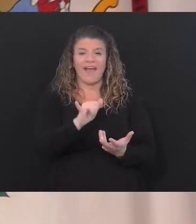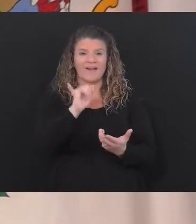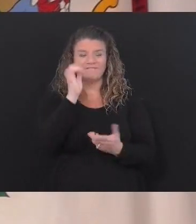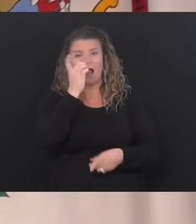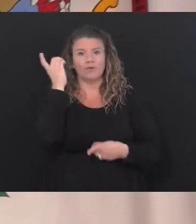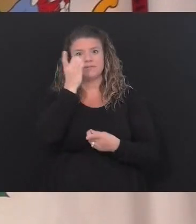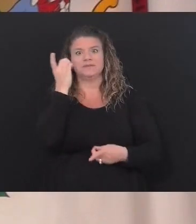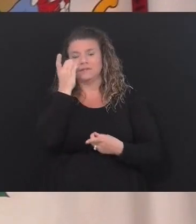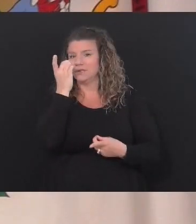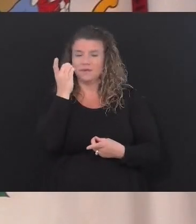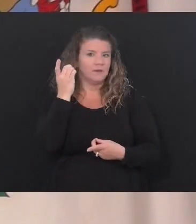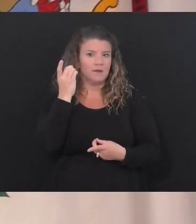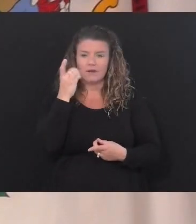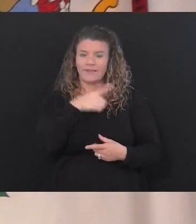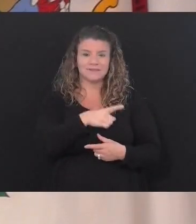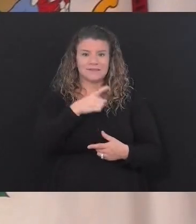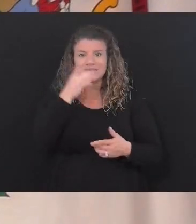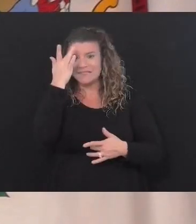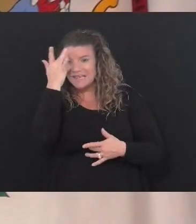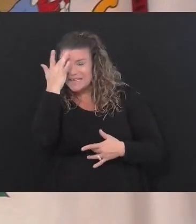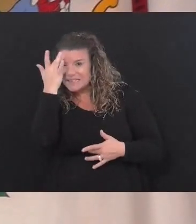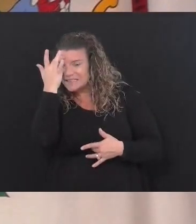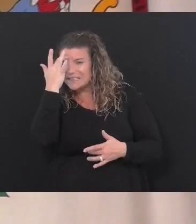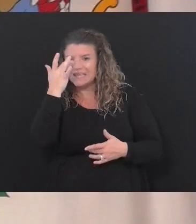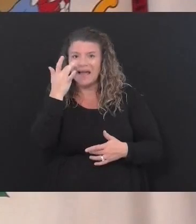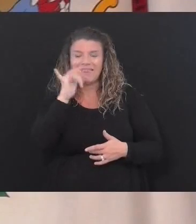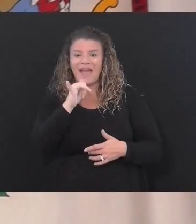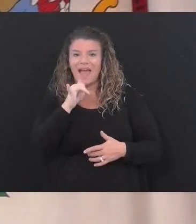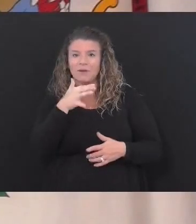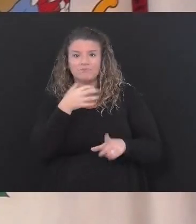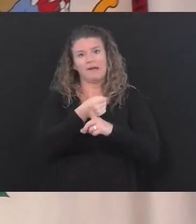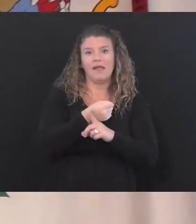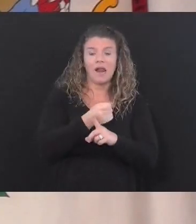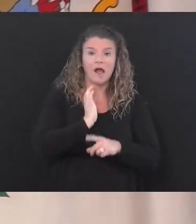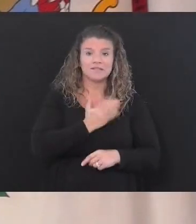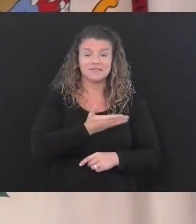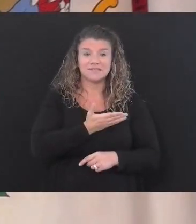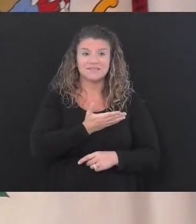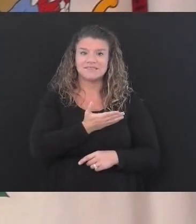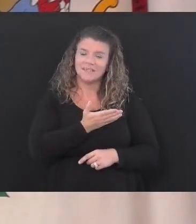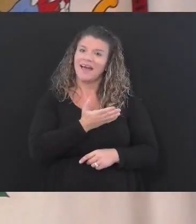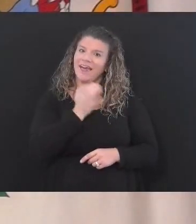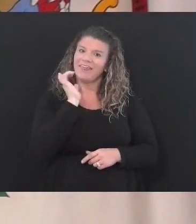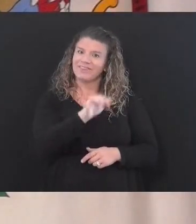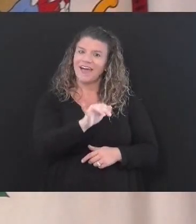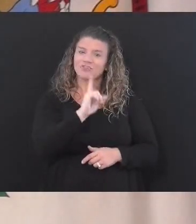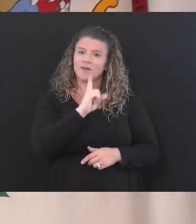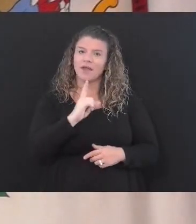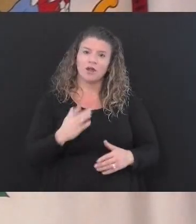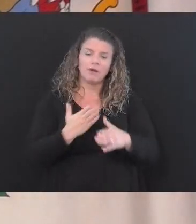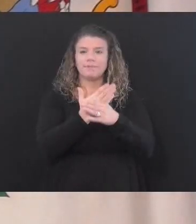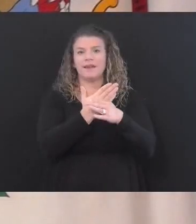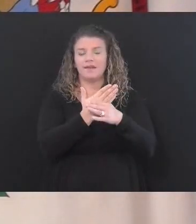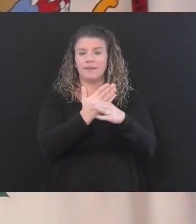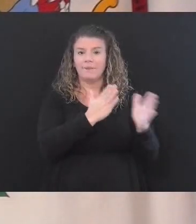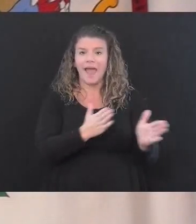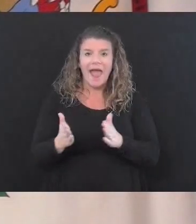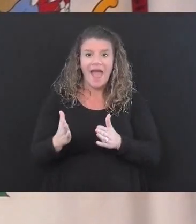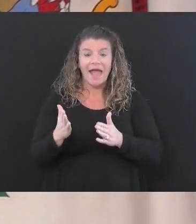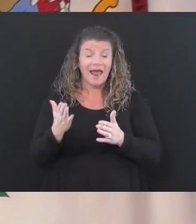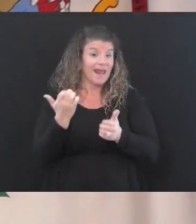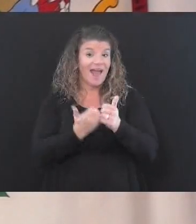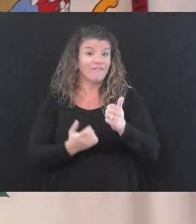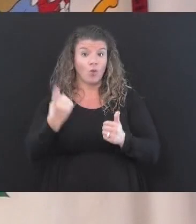this terrible, monster that invaded us, has done to everyone. As far